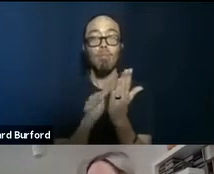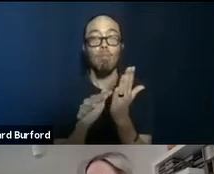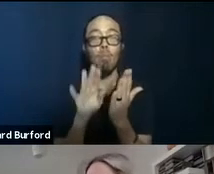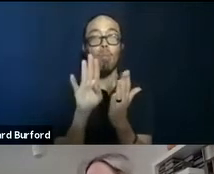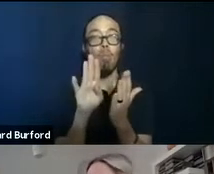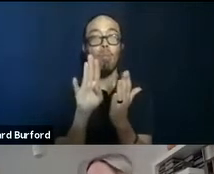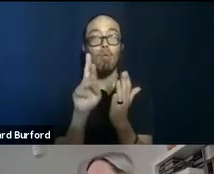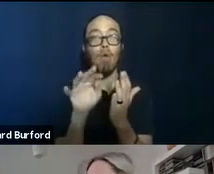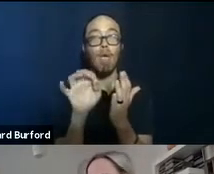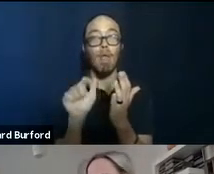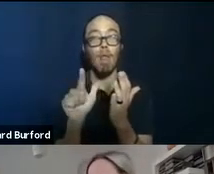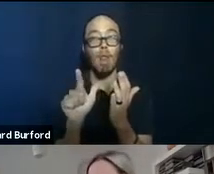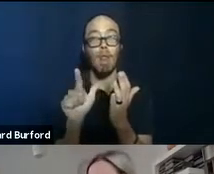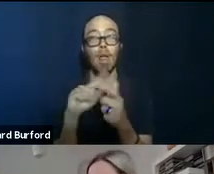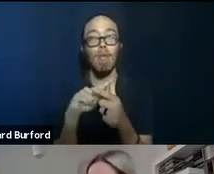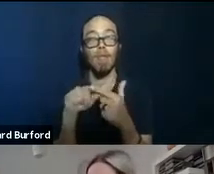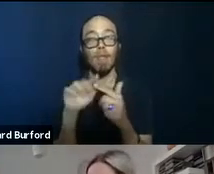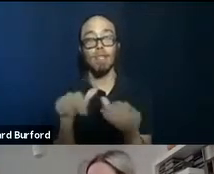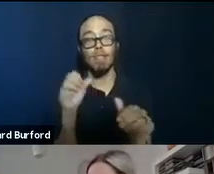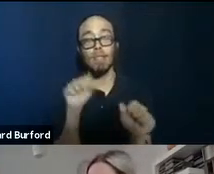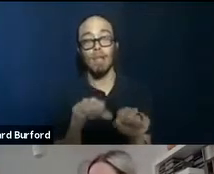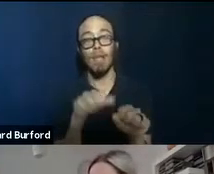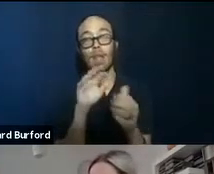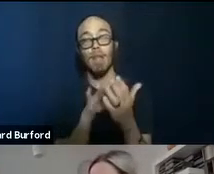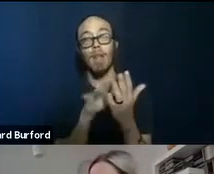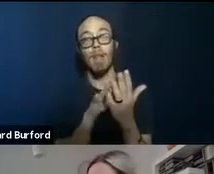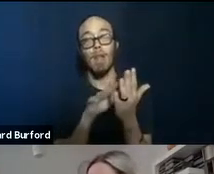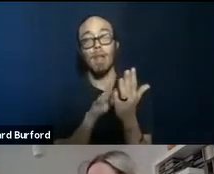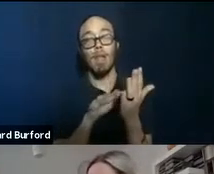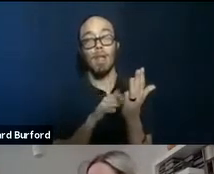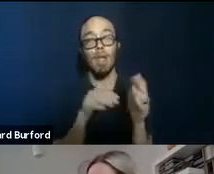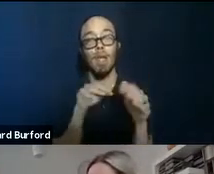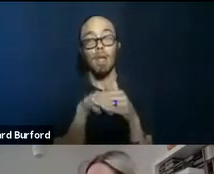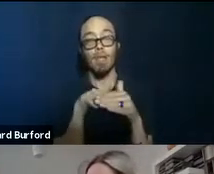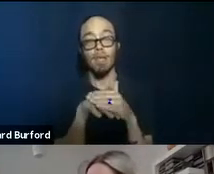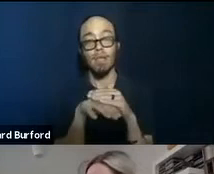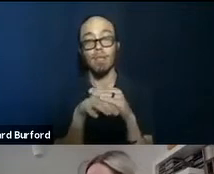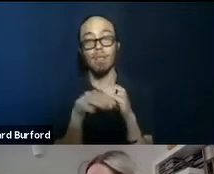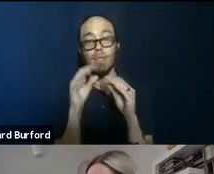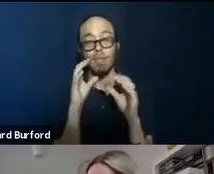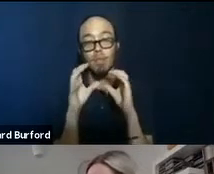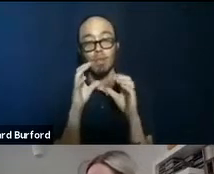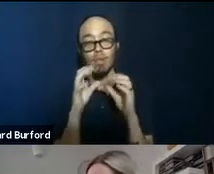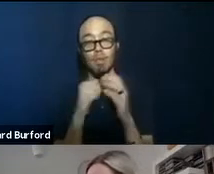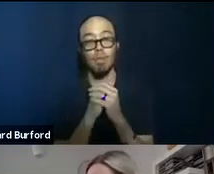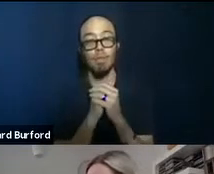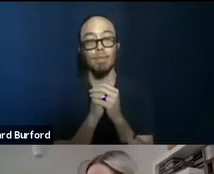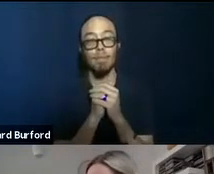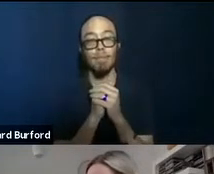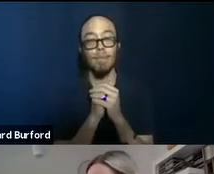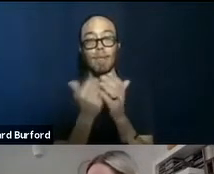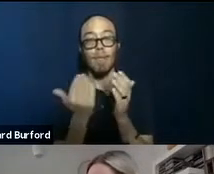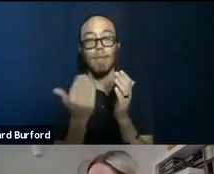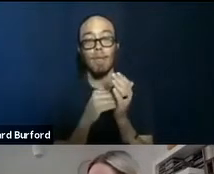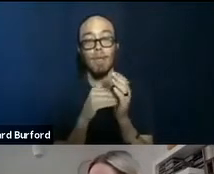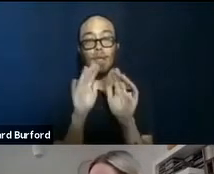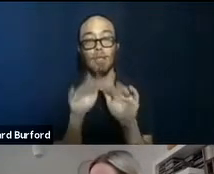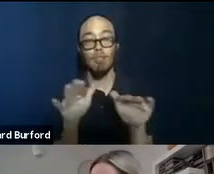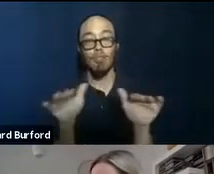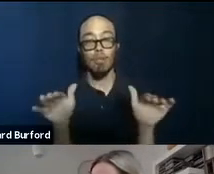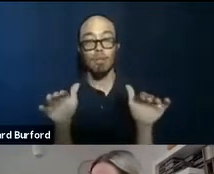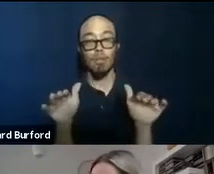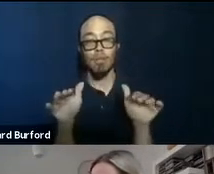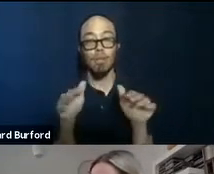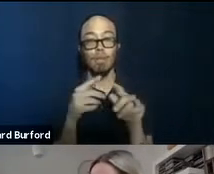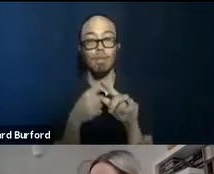to read and to access information through Braille. At the end of the day, children with hearing